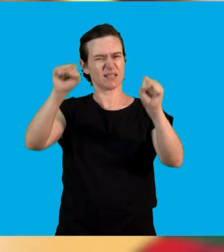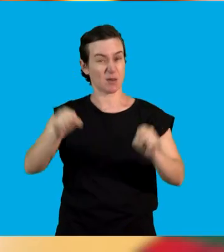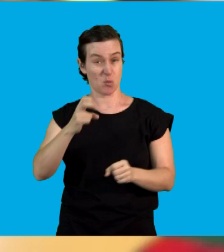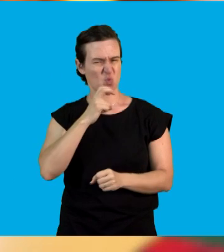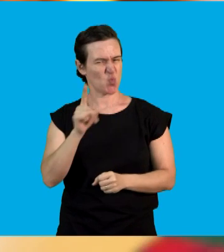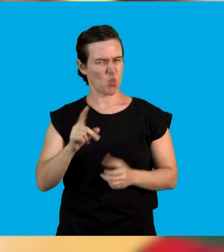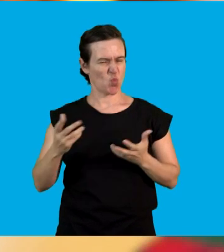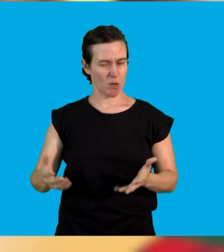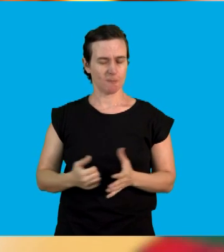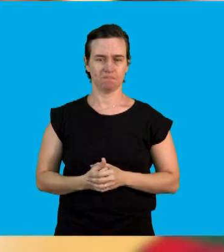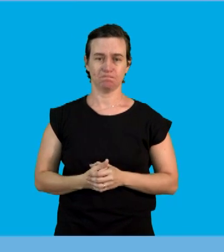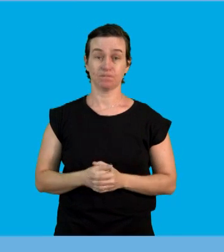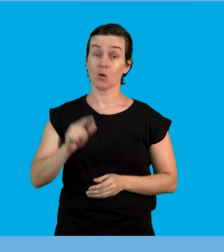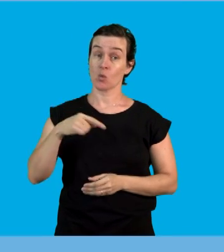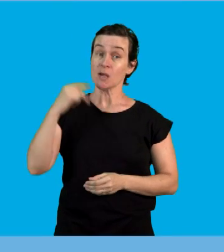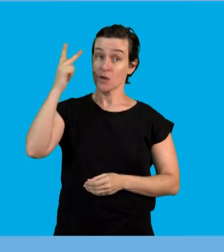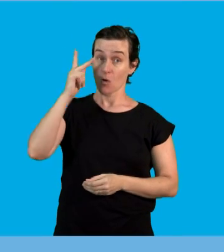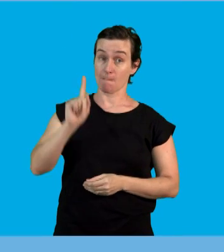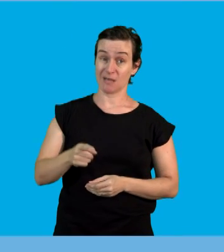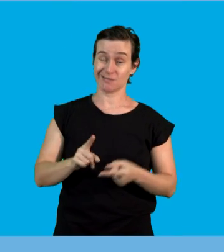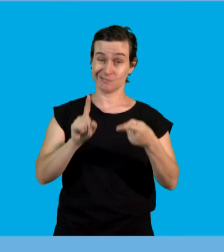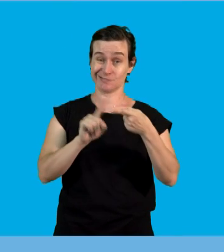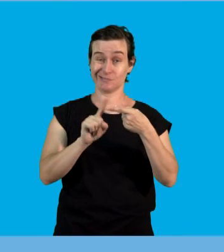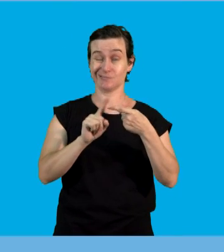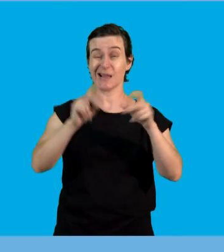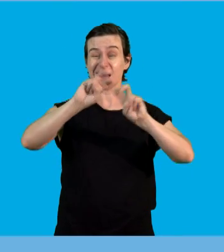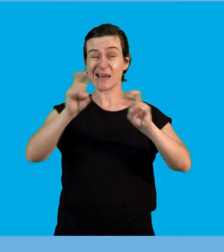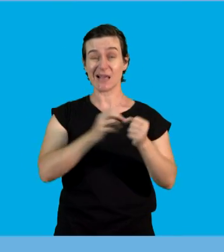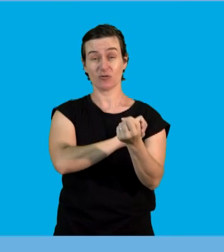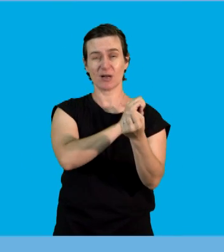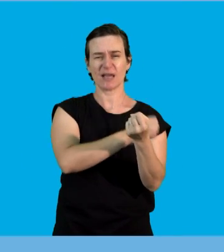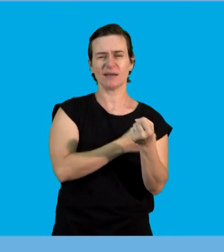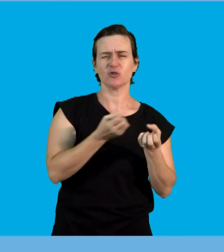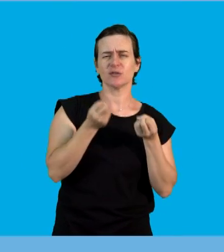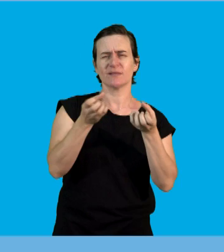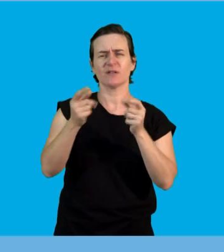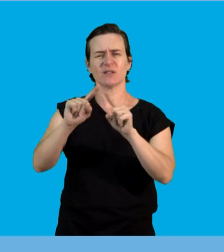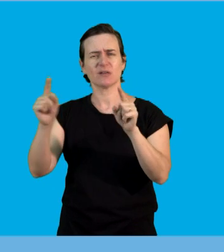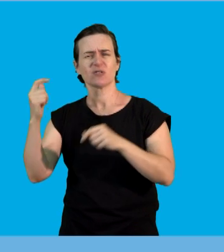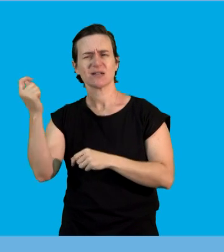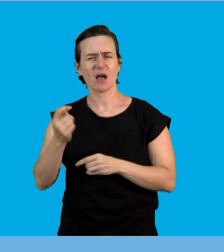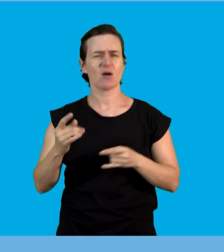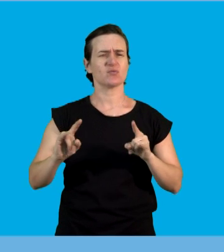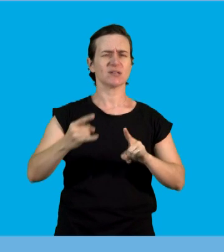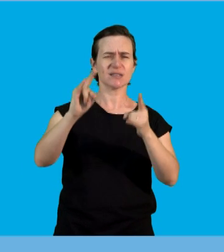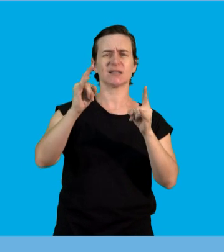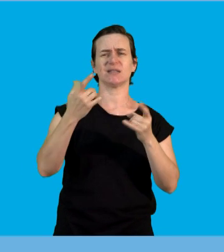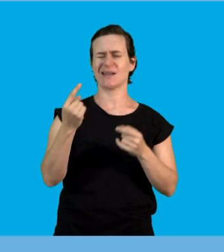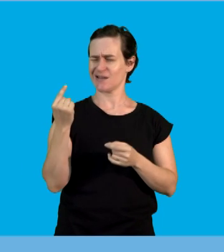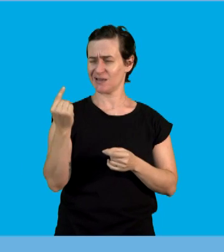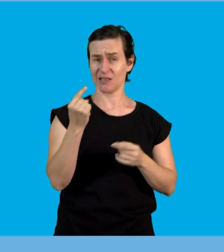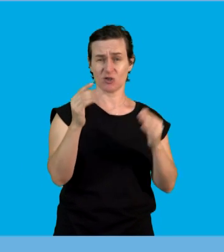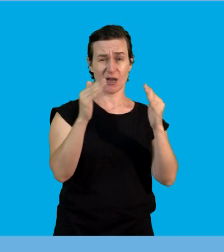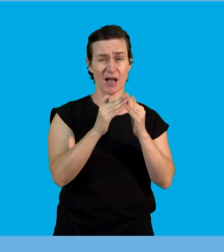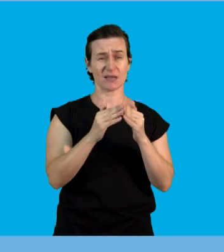start, we need to know that electrical energy is supplied to towns, also supplied to cities and every house